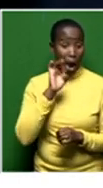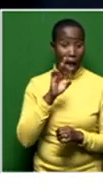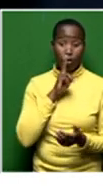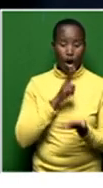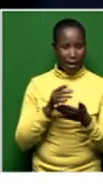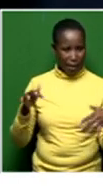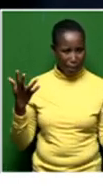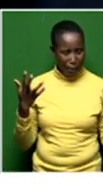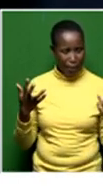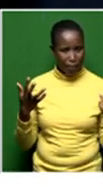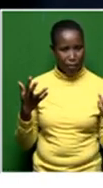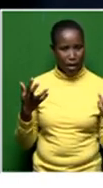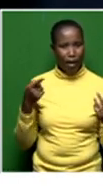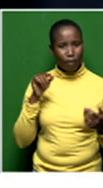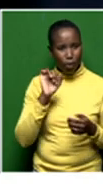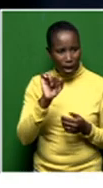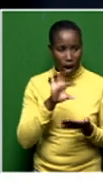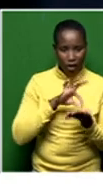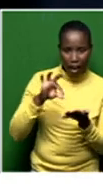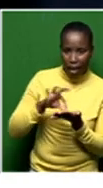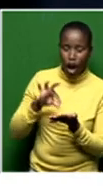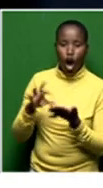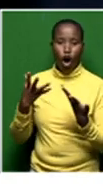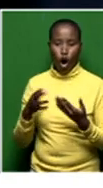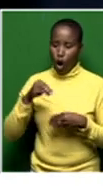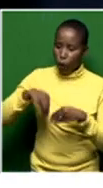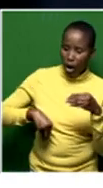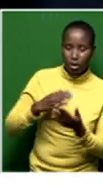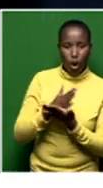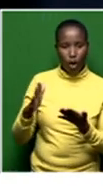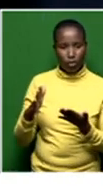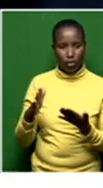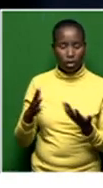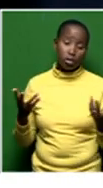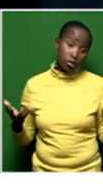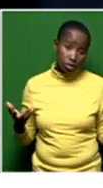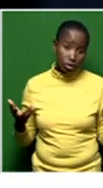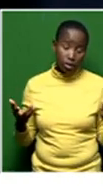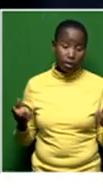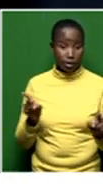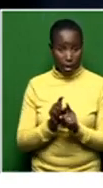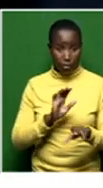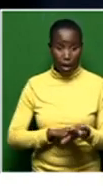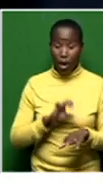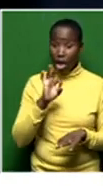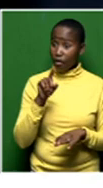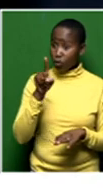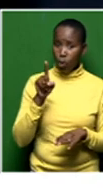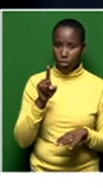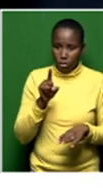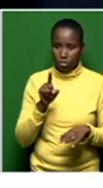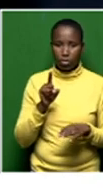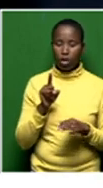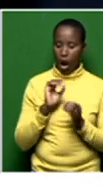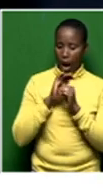honest about cleaning up and about dealing with corruption, then as the saying goes, if you have nothing to hide,